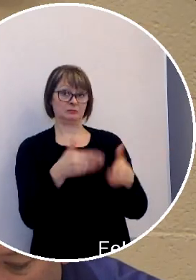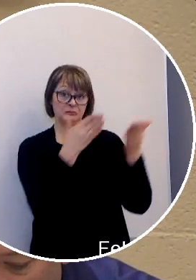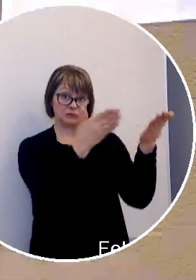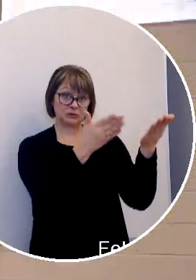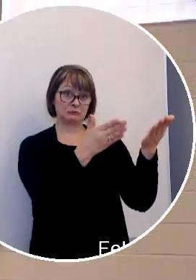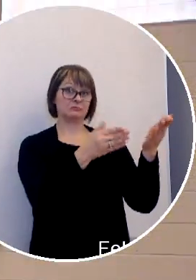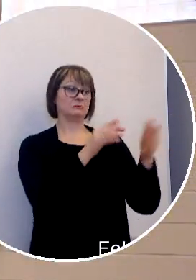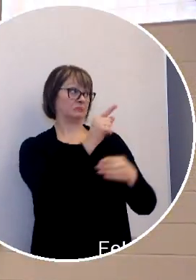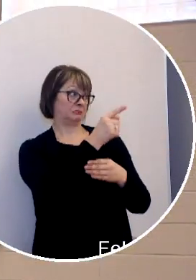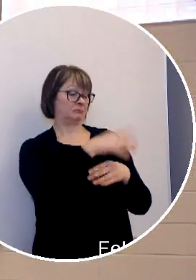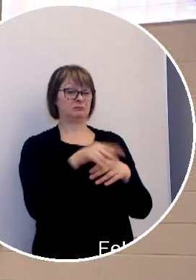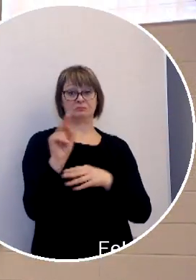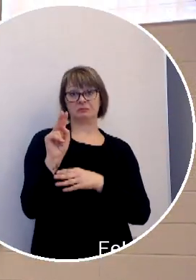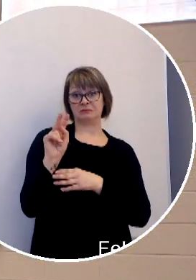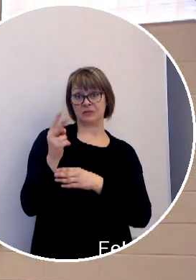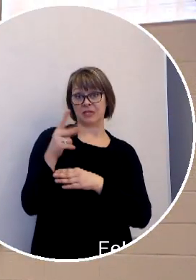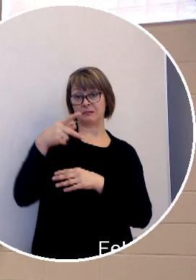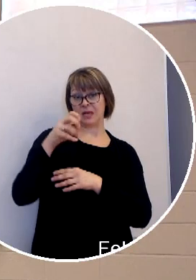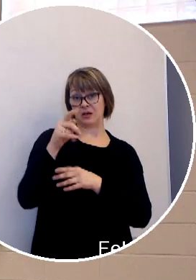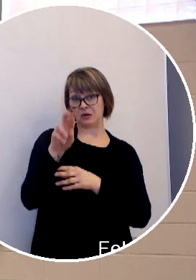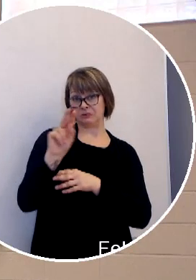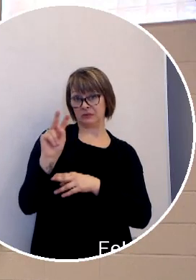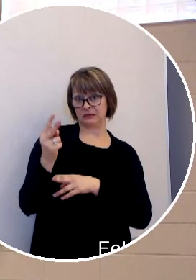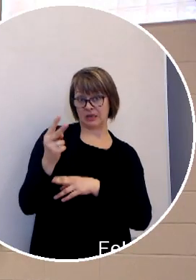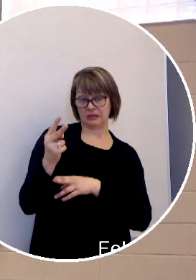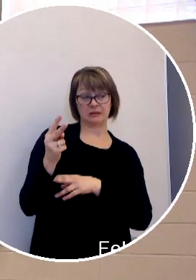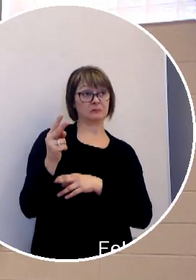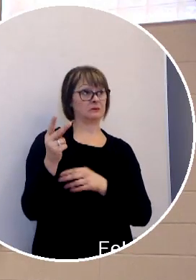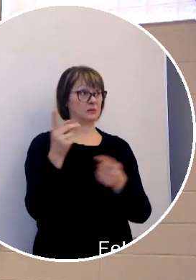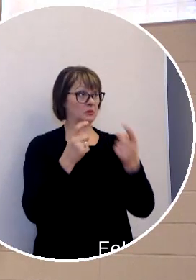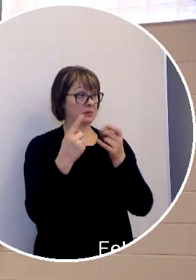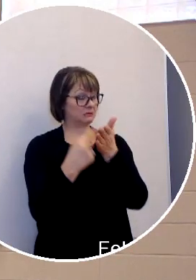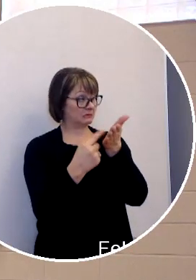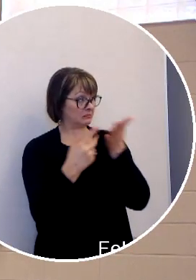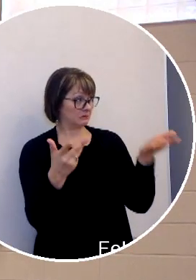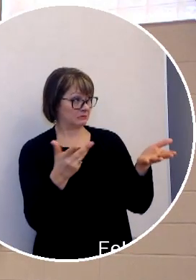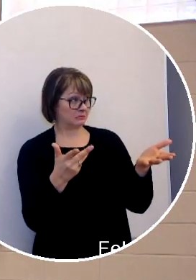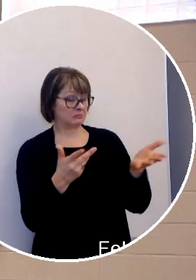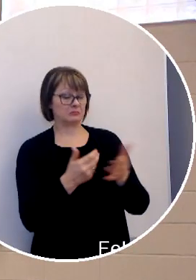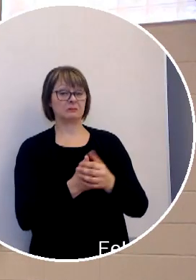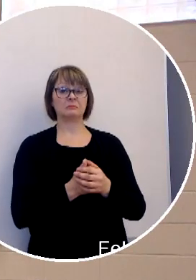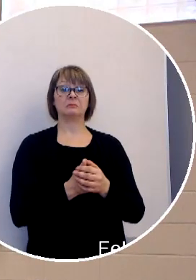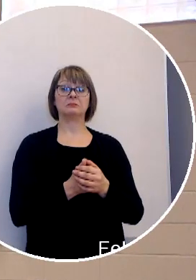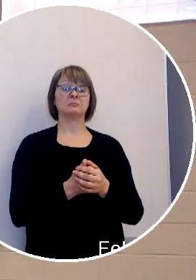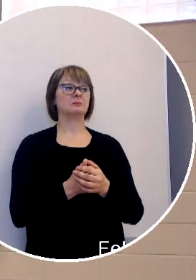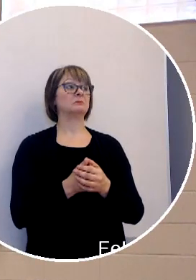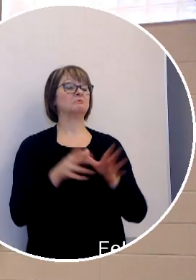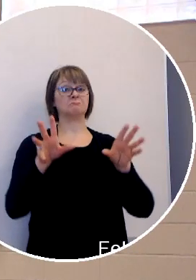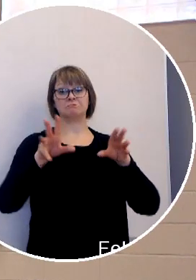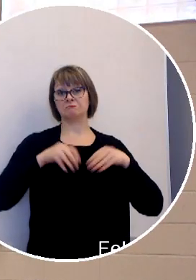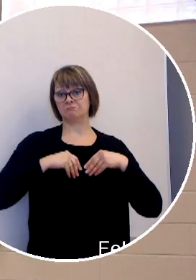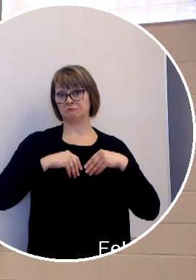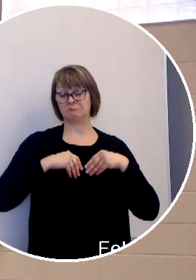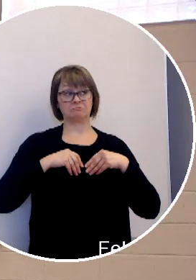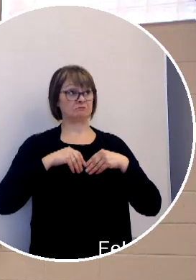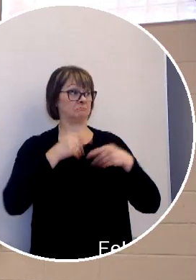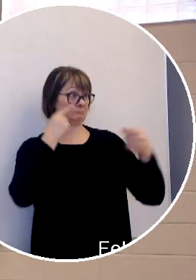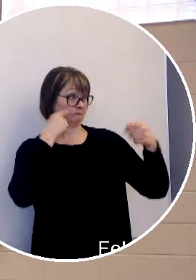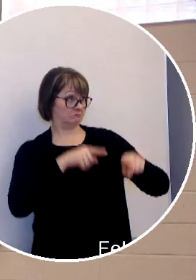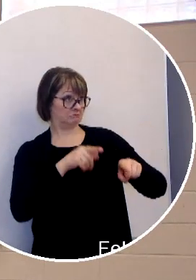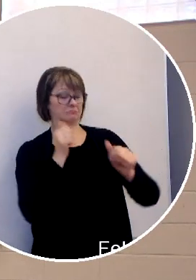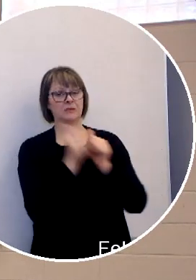motion. Seconded by Peter. Any questions, discussion? Hearing none, all in